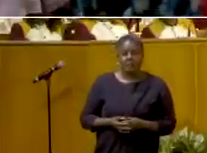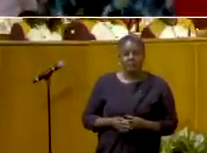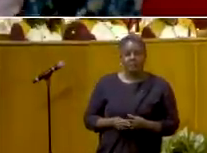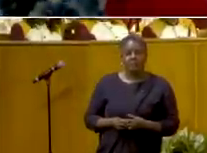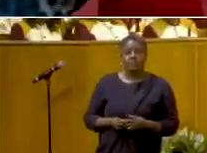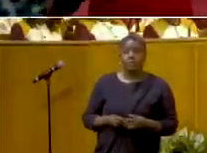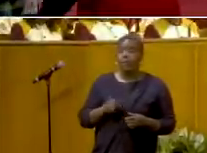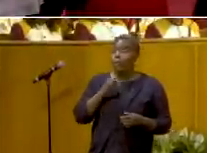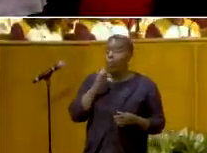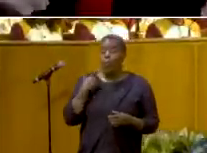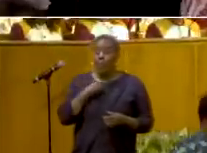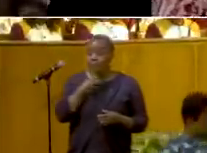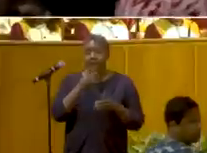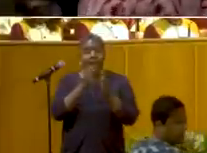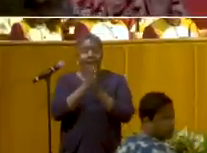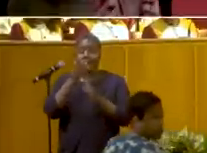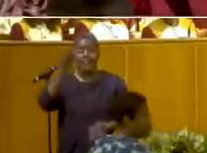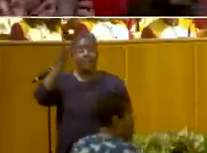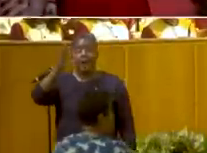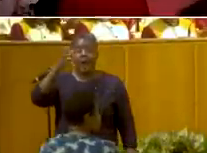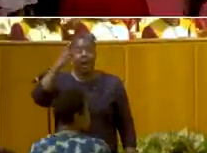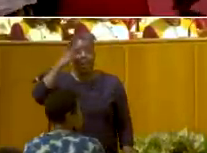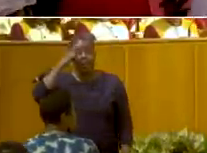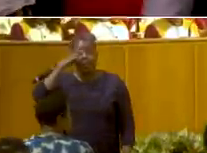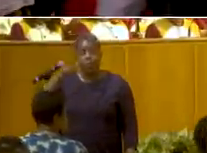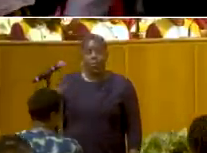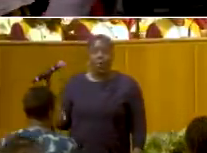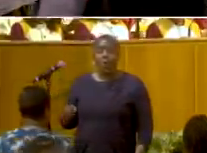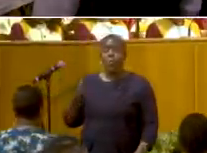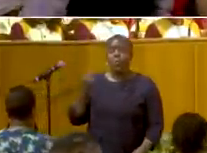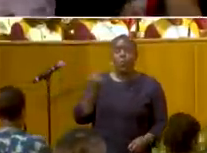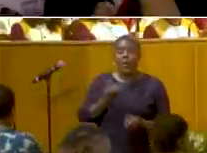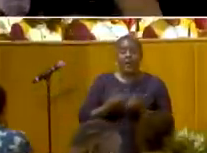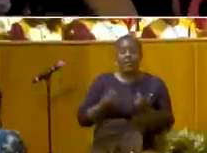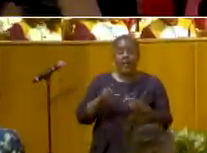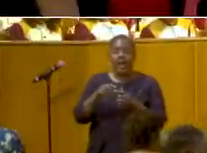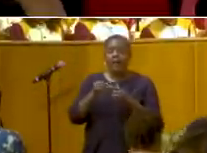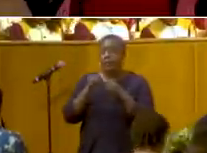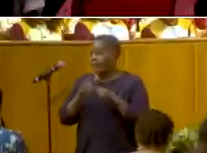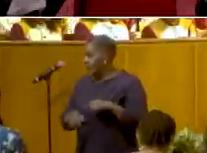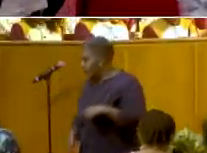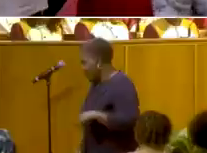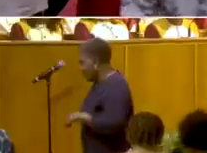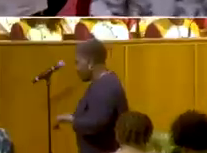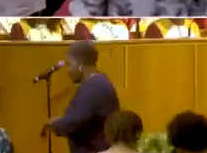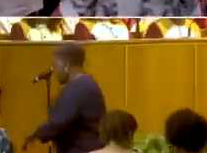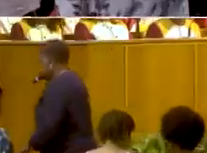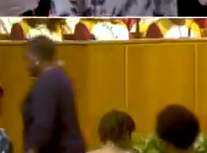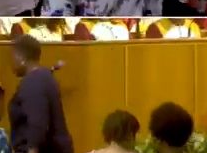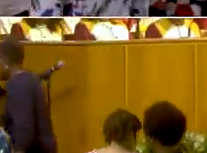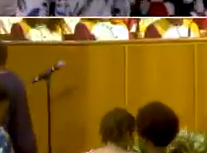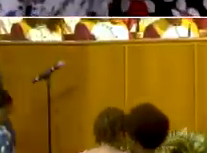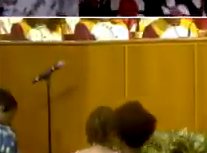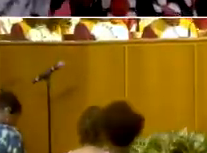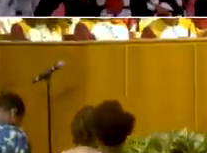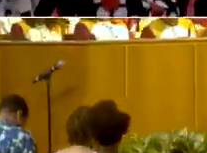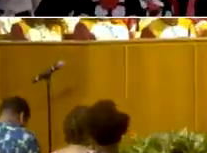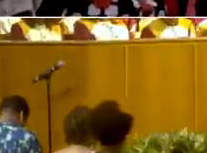We're not asking God to do anything other in this moment than to increase our faith.